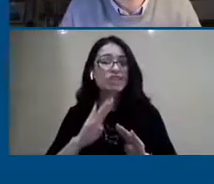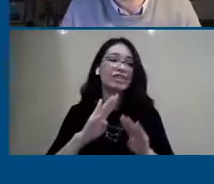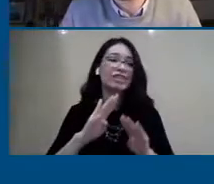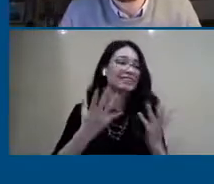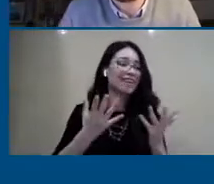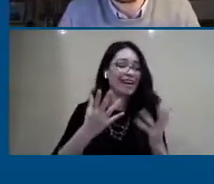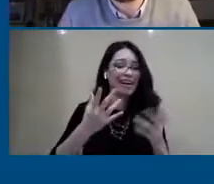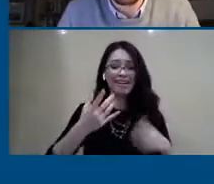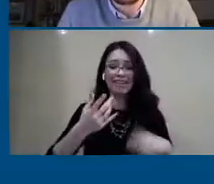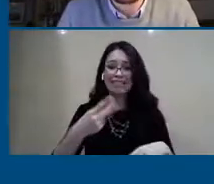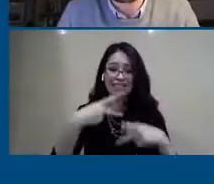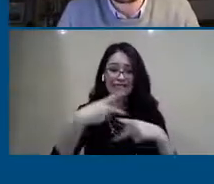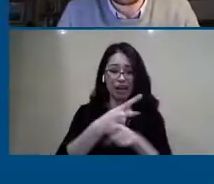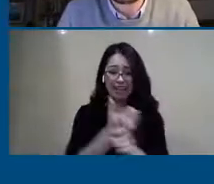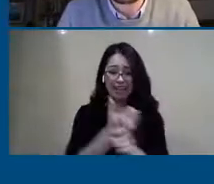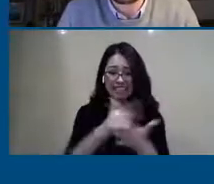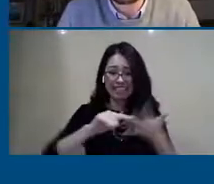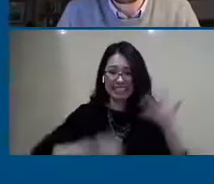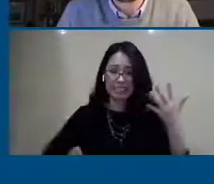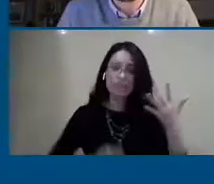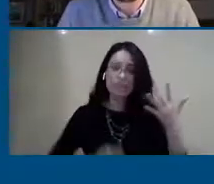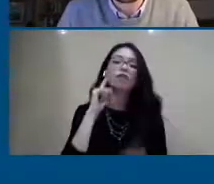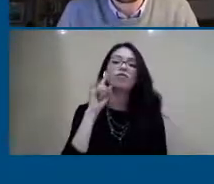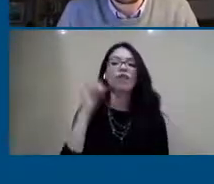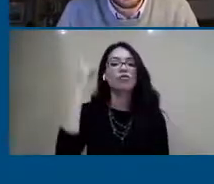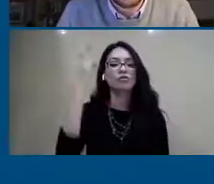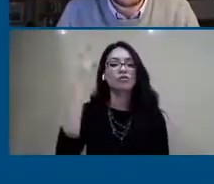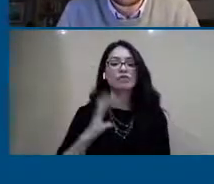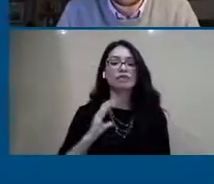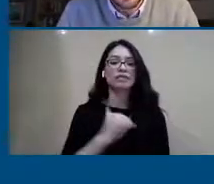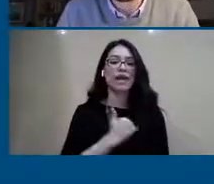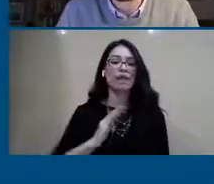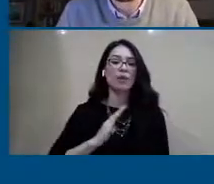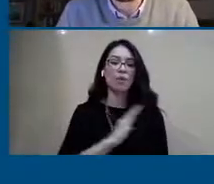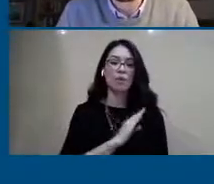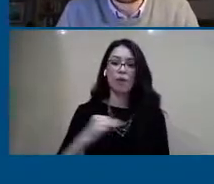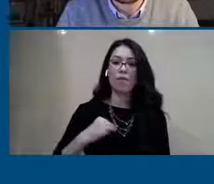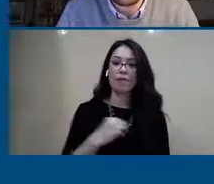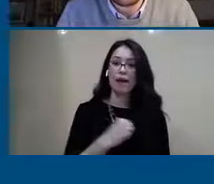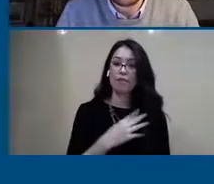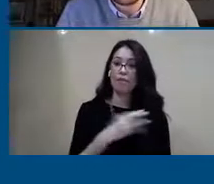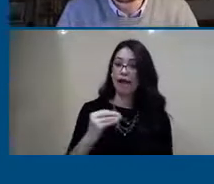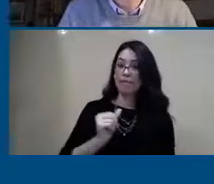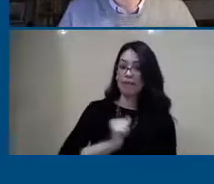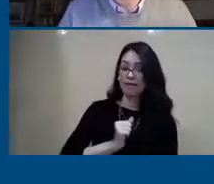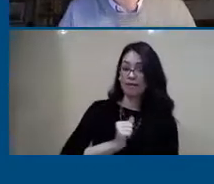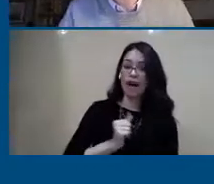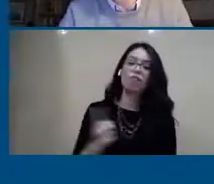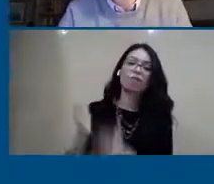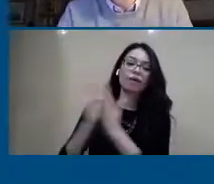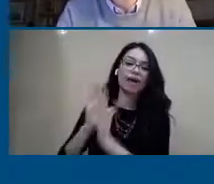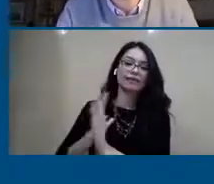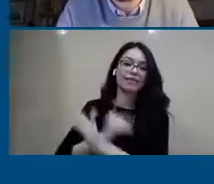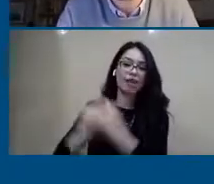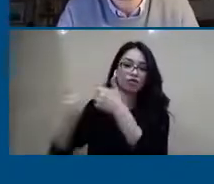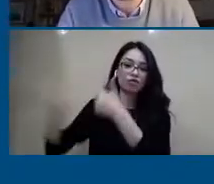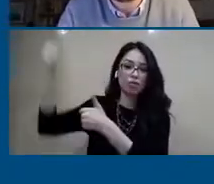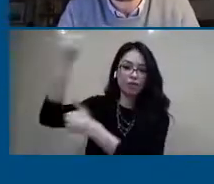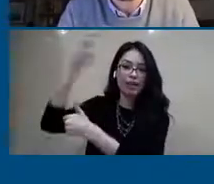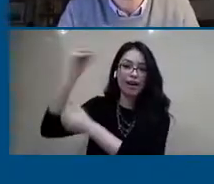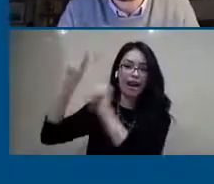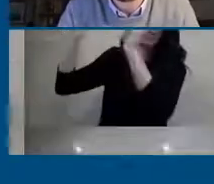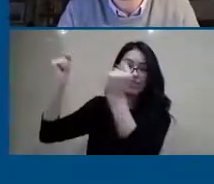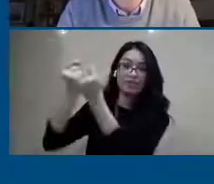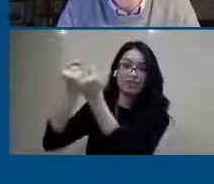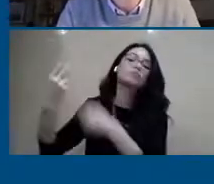planning efforts. And it's for this very reason that Board Member Ortiz Franklin and I asked our superintendent and his team to join us here this afternoon